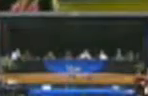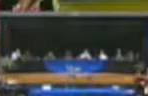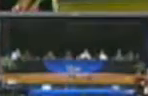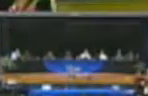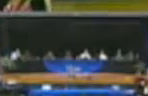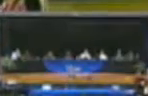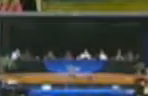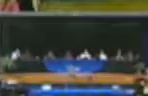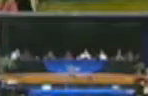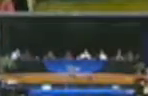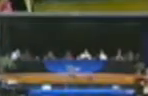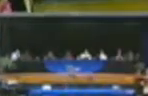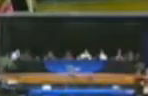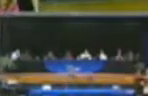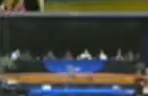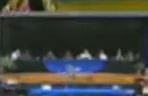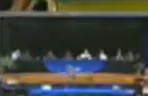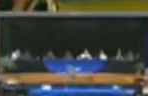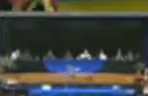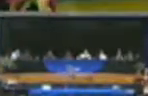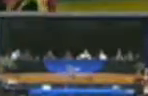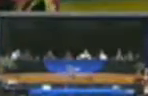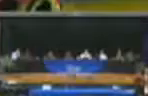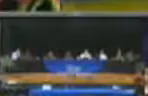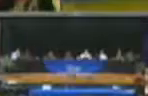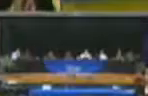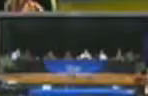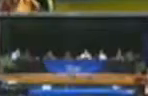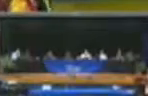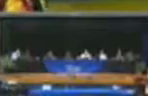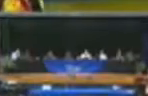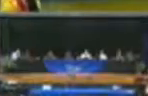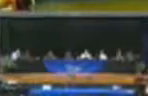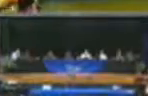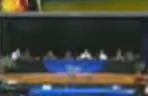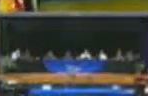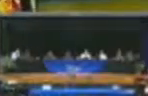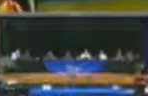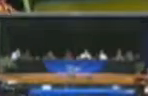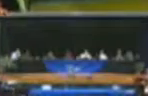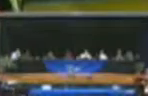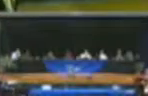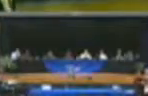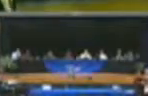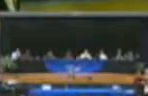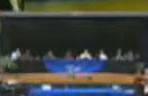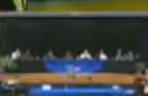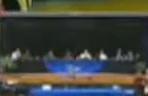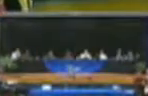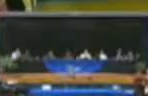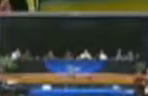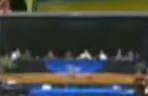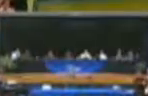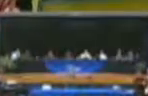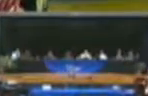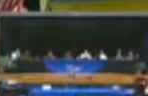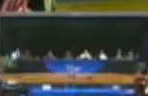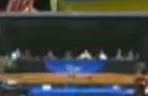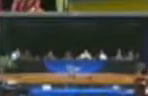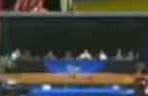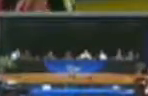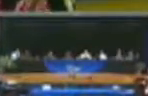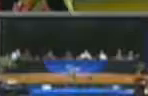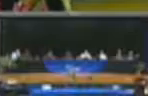top 3 school name choices. In fact, Stephen R. Tyree Elementary was the top choice overall. We were told